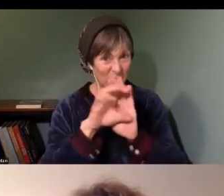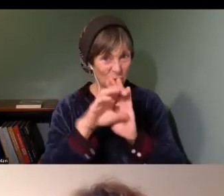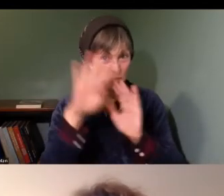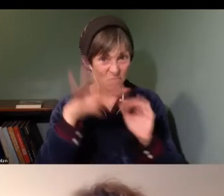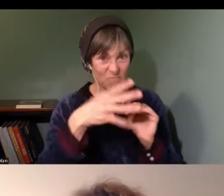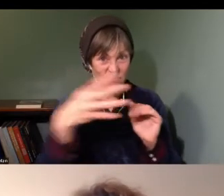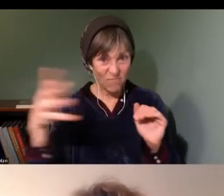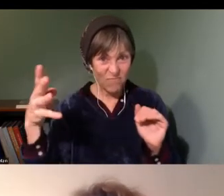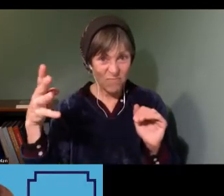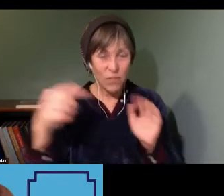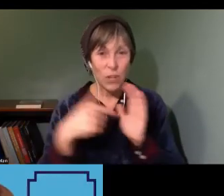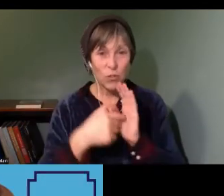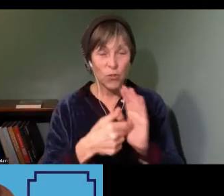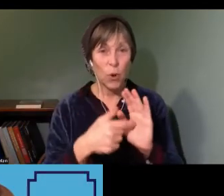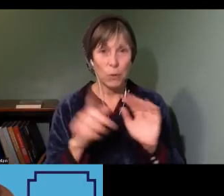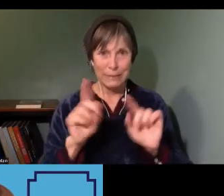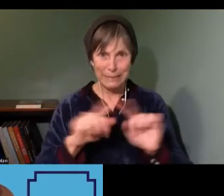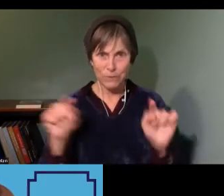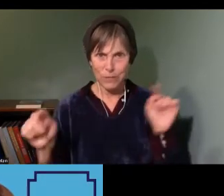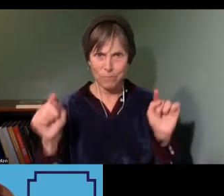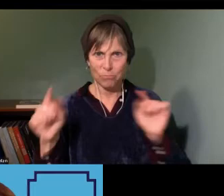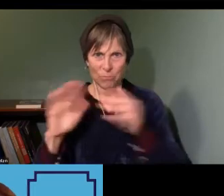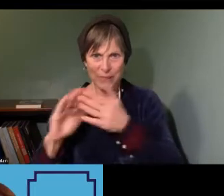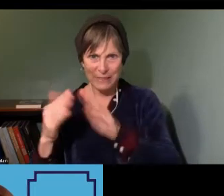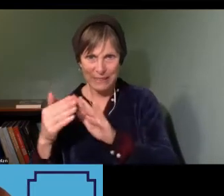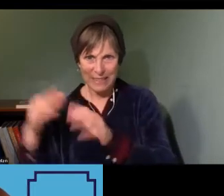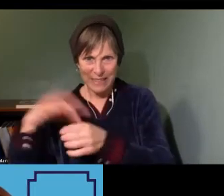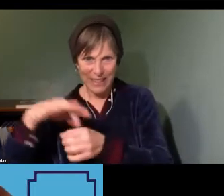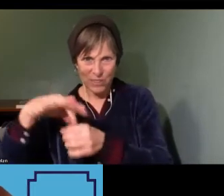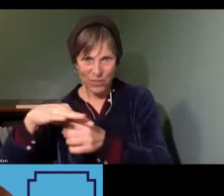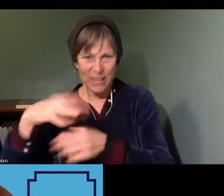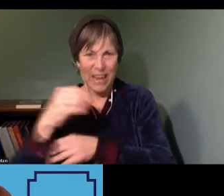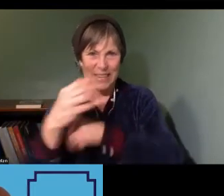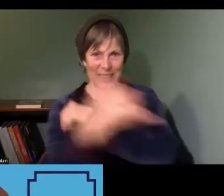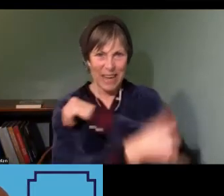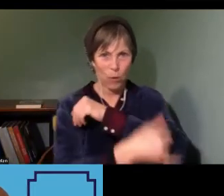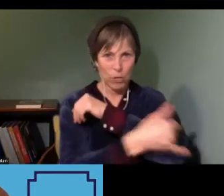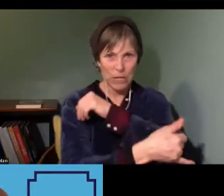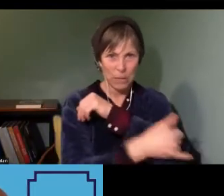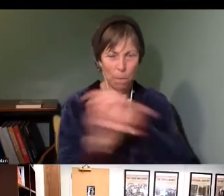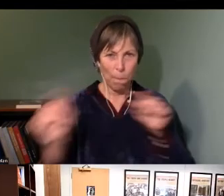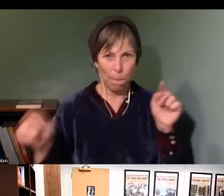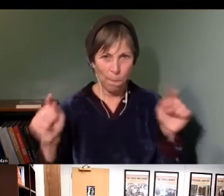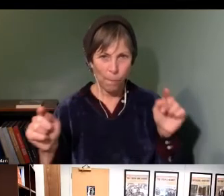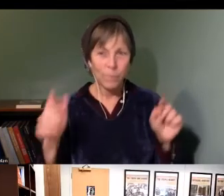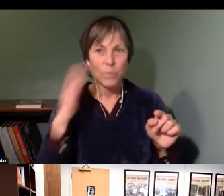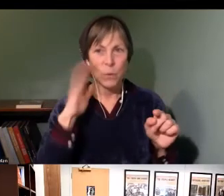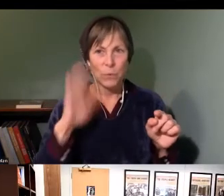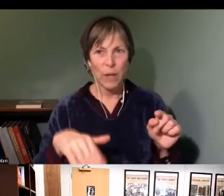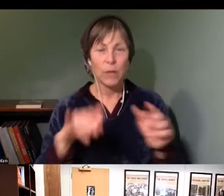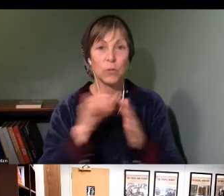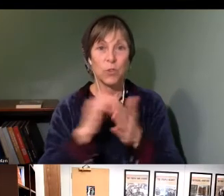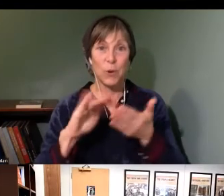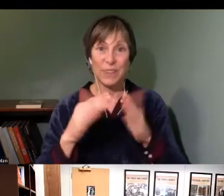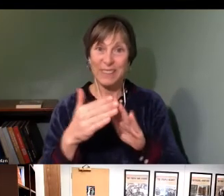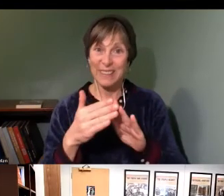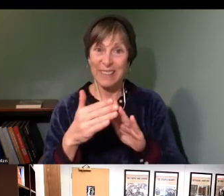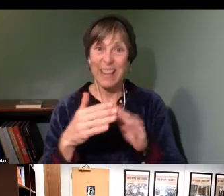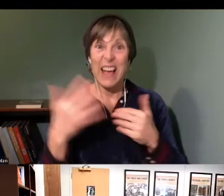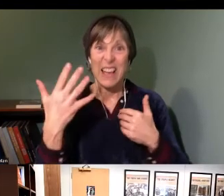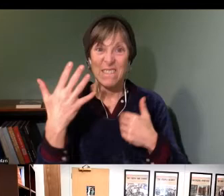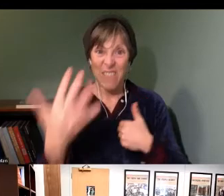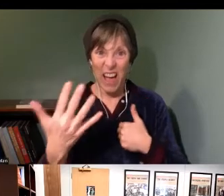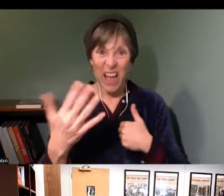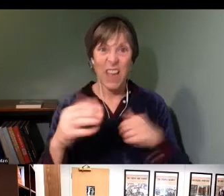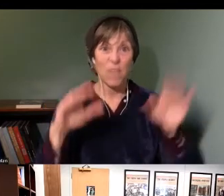the city um elections and county and because new york city we our five boroughs are